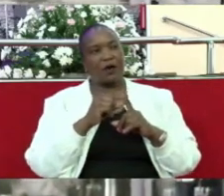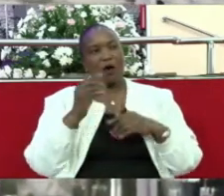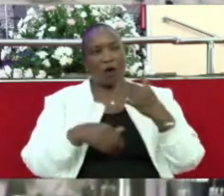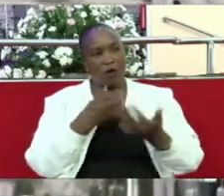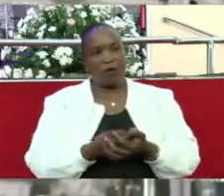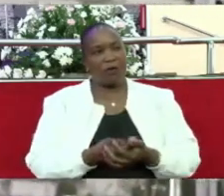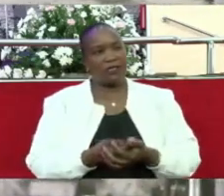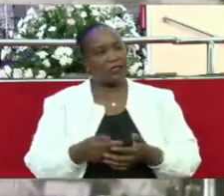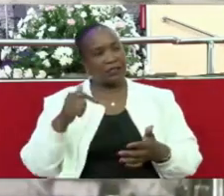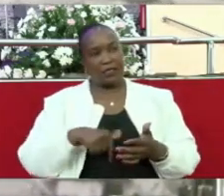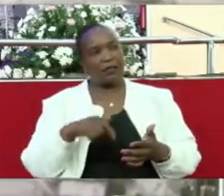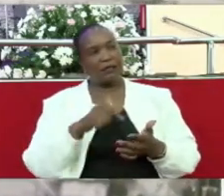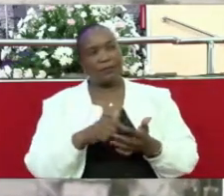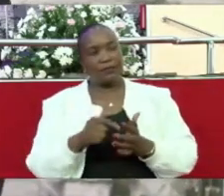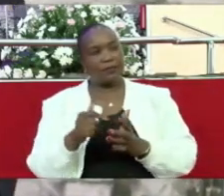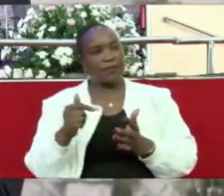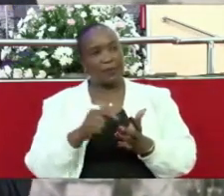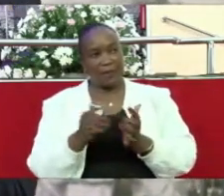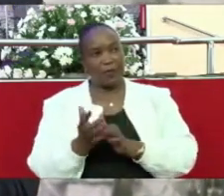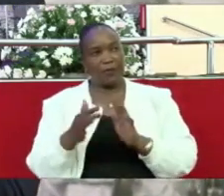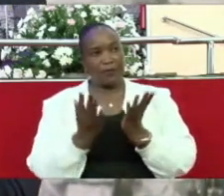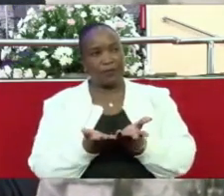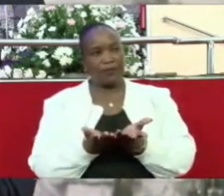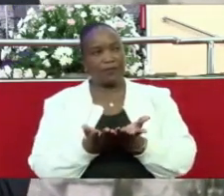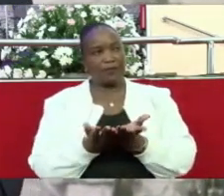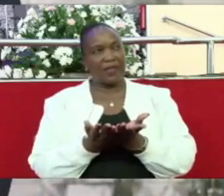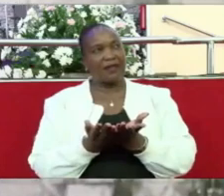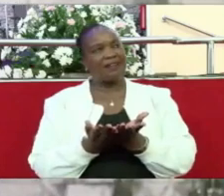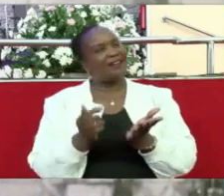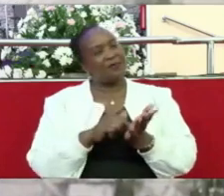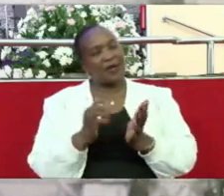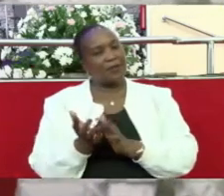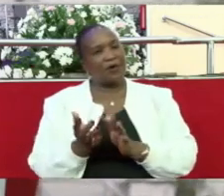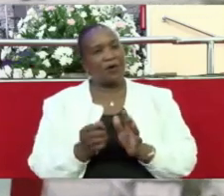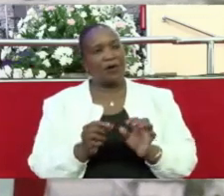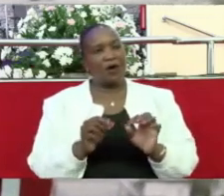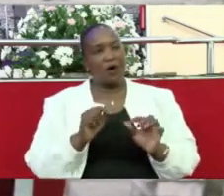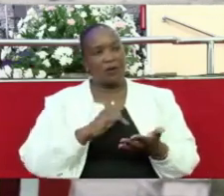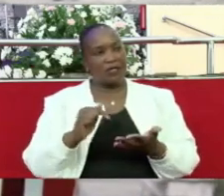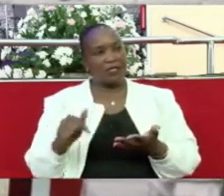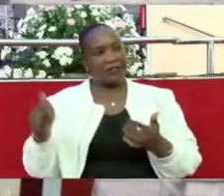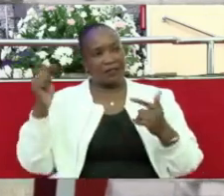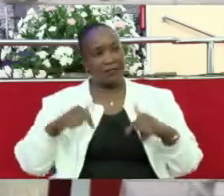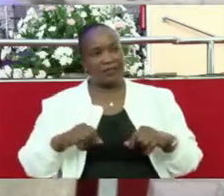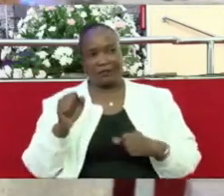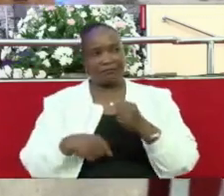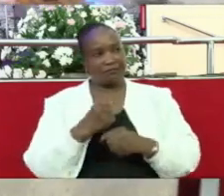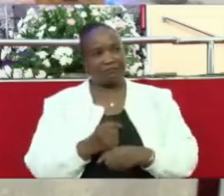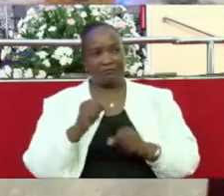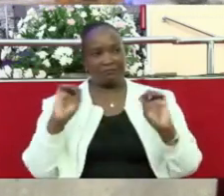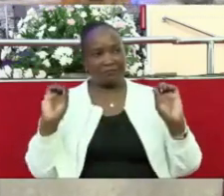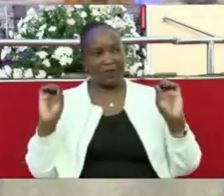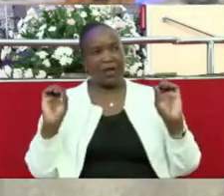Biblia miaka yote. Because the Bible was not written this year. Kwa sababu Biblia haikuandikwa mwaka huu. The verse 14 up to whatever number was not